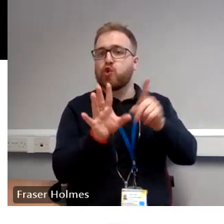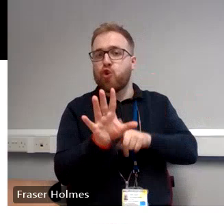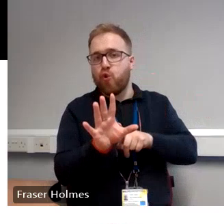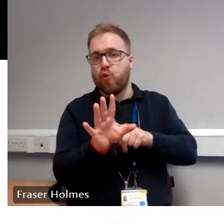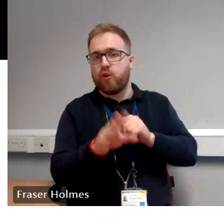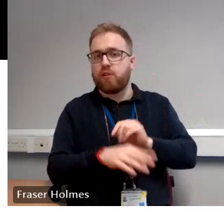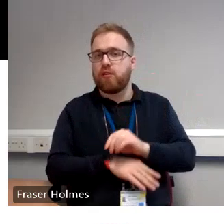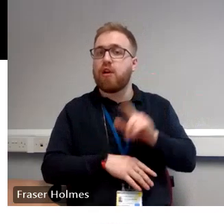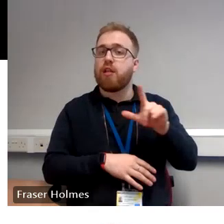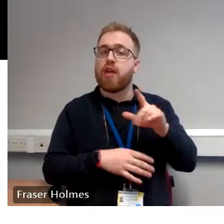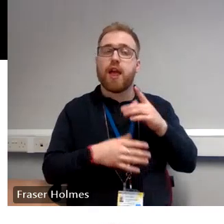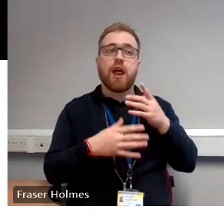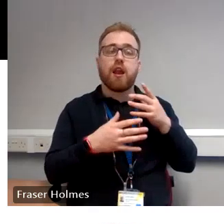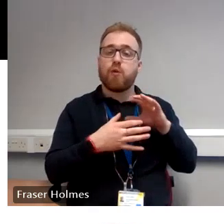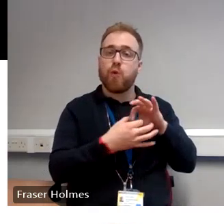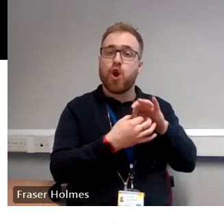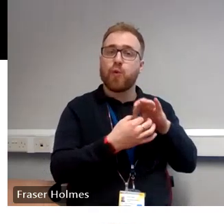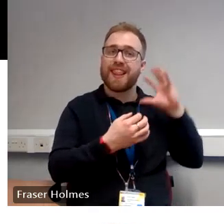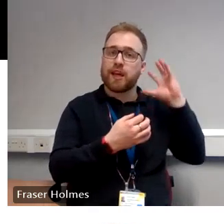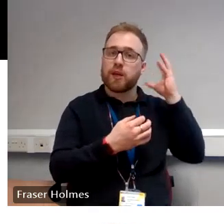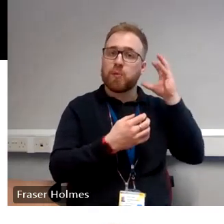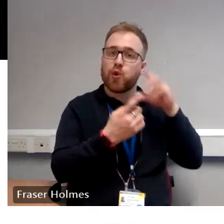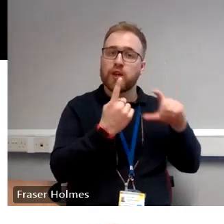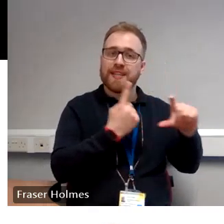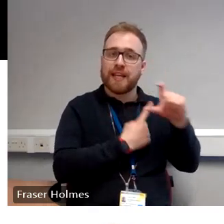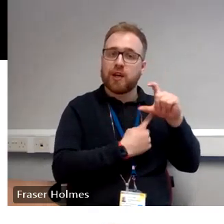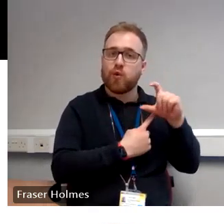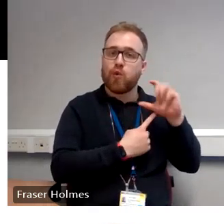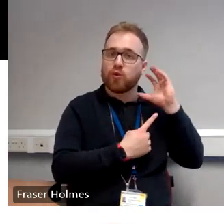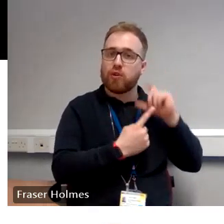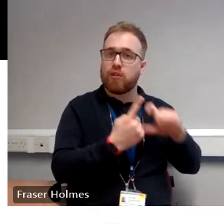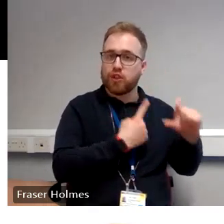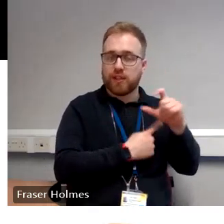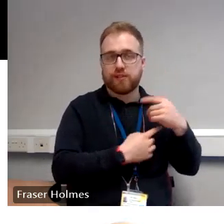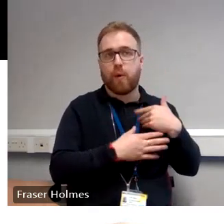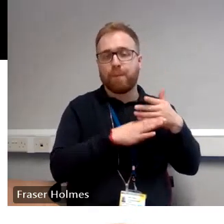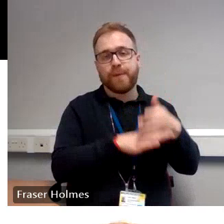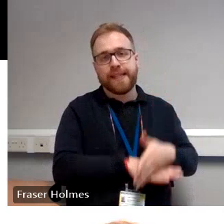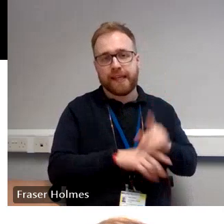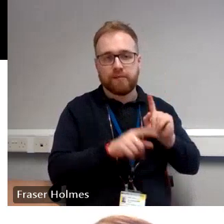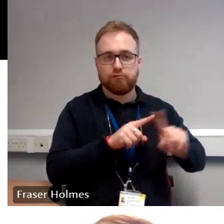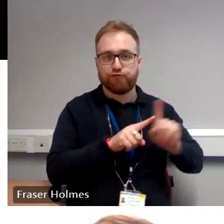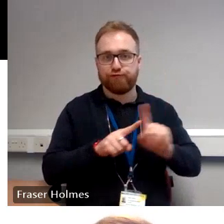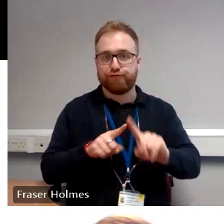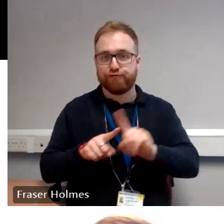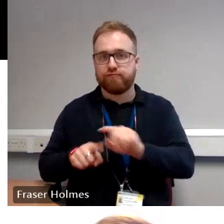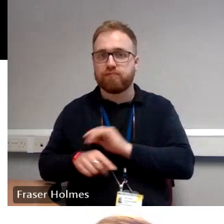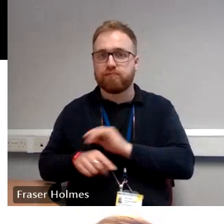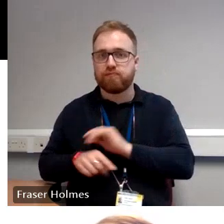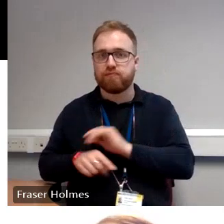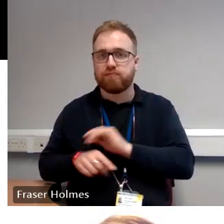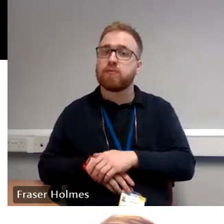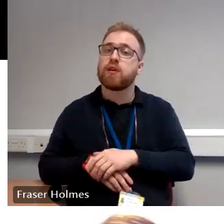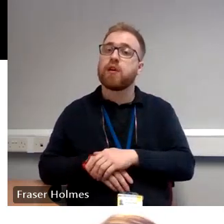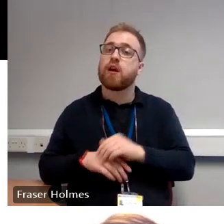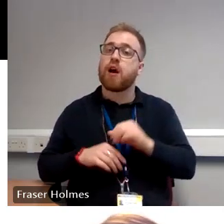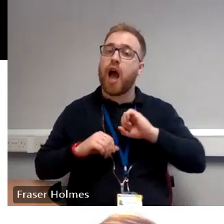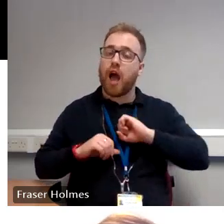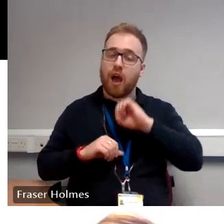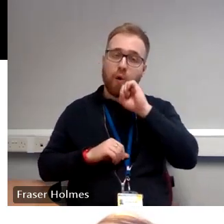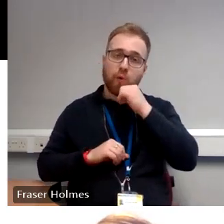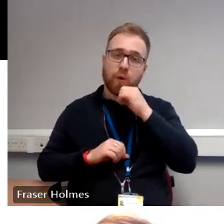also currently working on community audiology. So as you can imagine, that keeps me quite busy. And then I will be